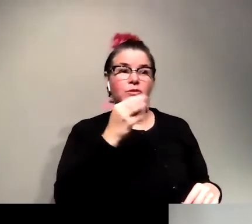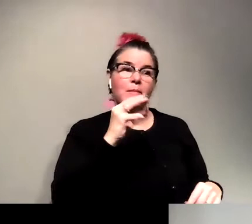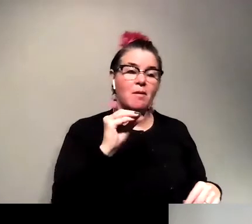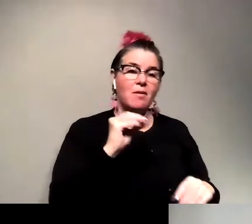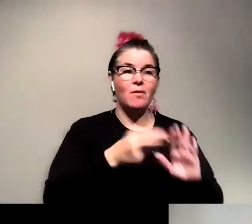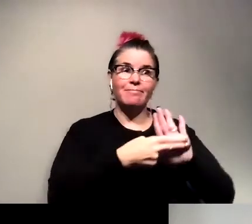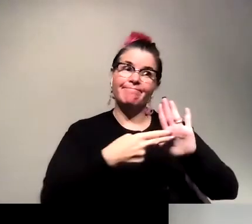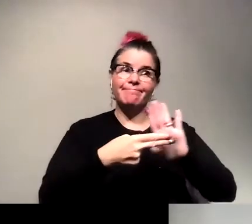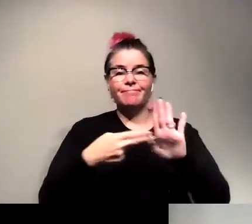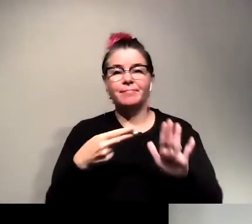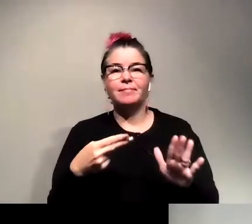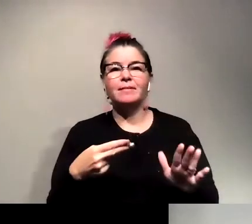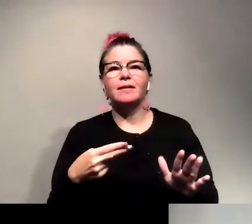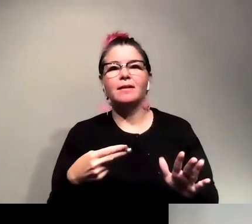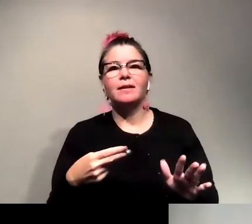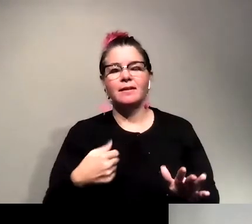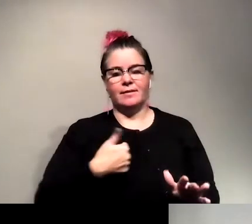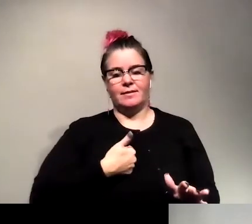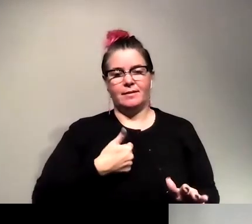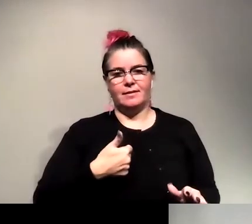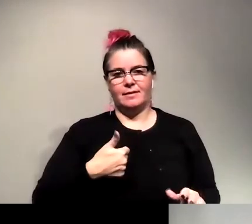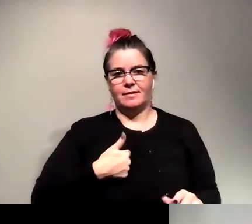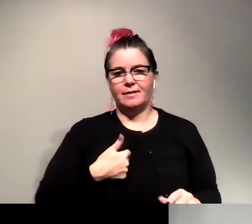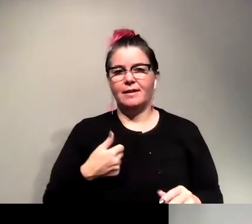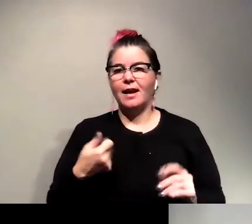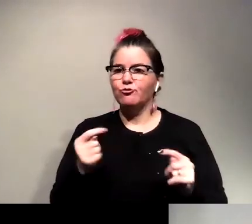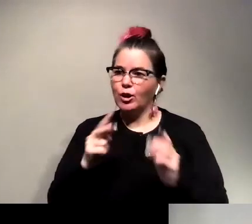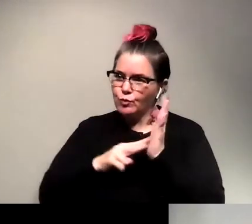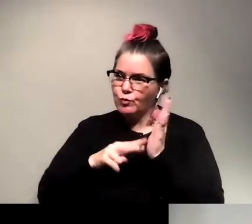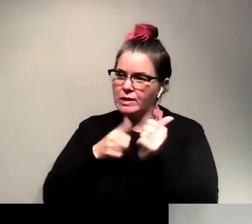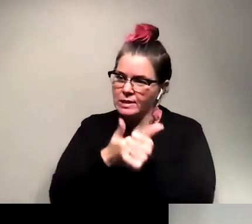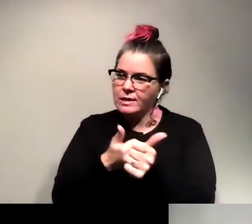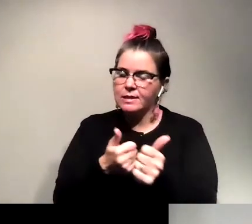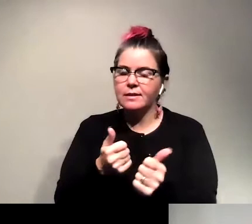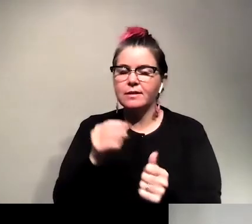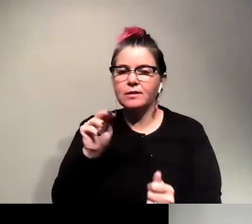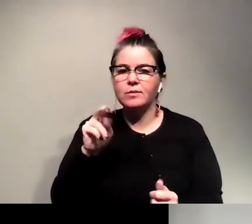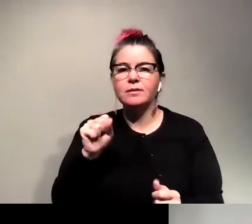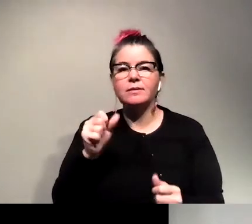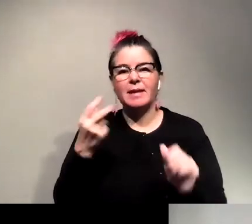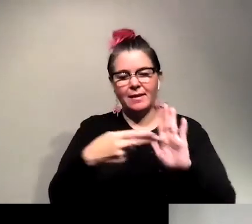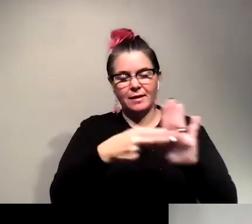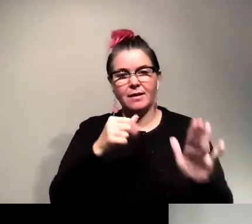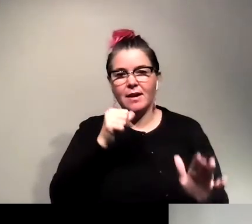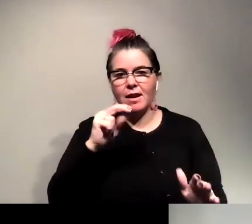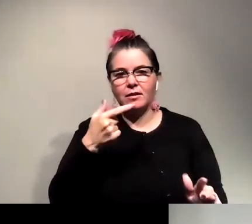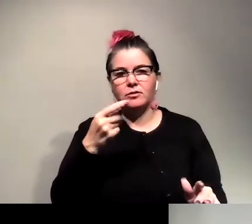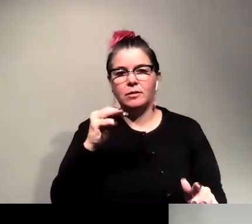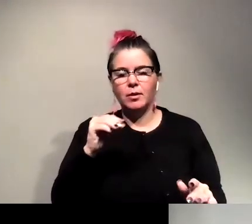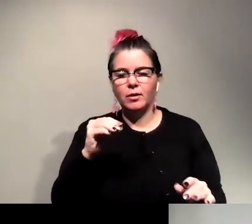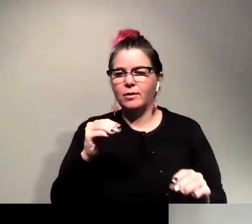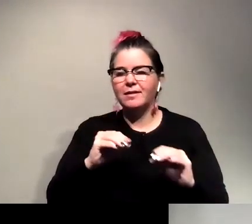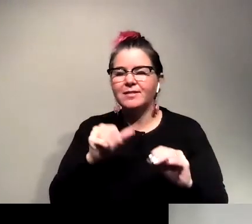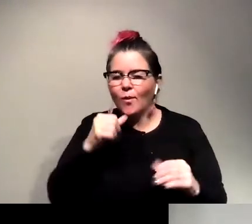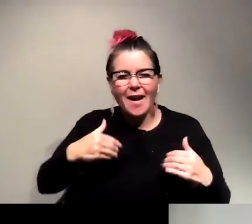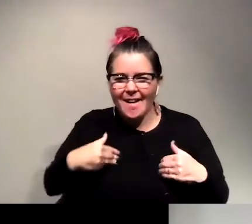I, you know, as someone who like tries to read and like stay up to date, a lot of the things that say non-GMO, there's no GMO crops for